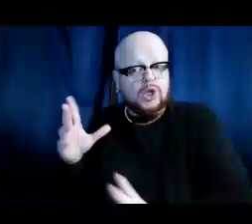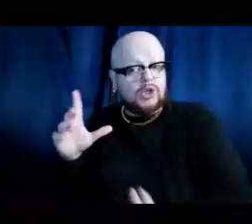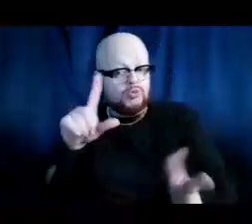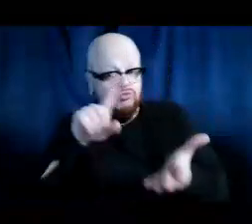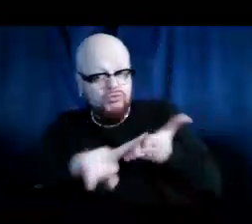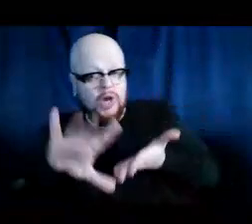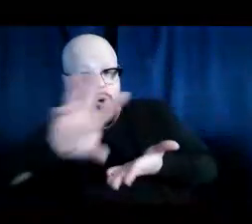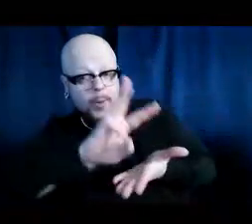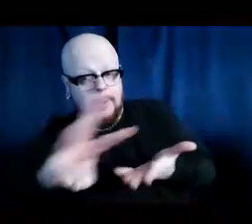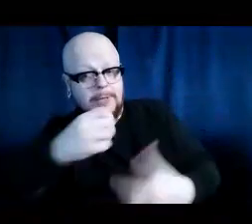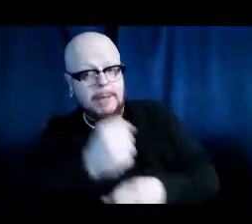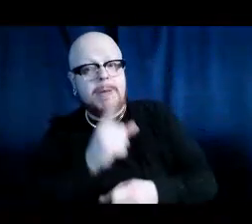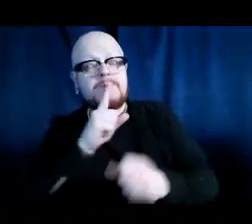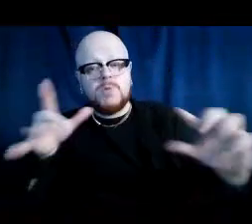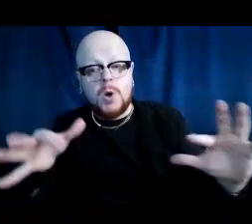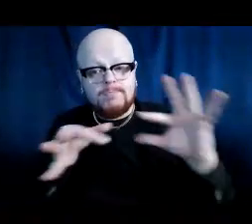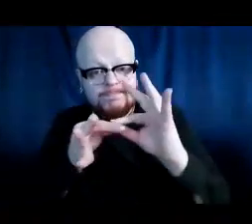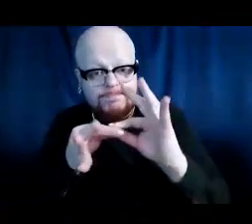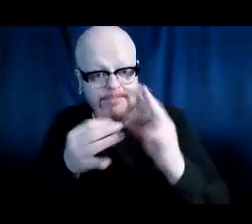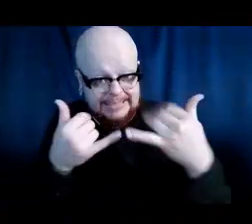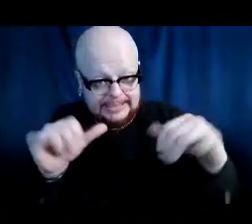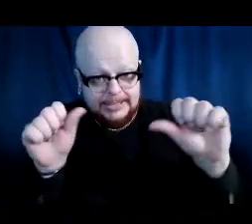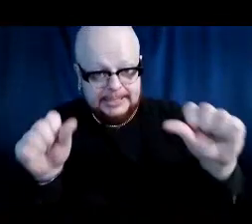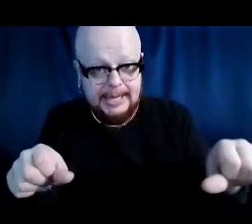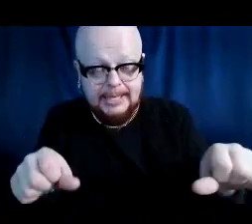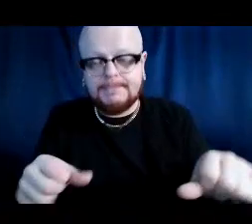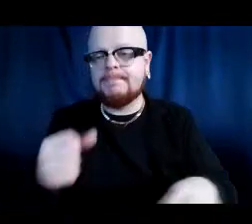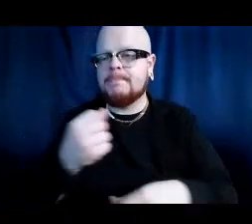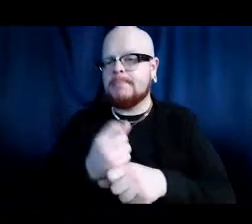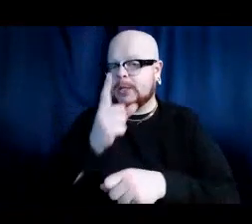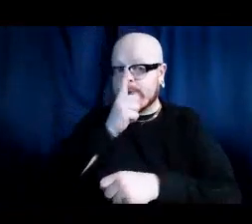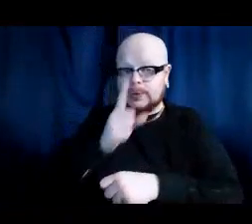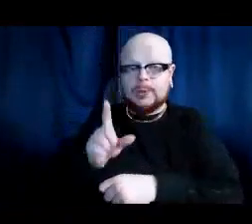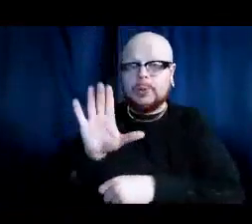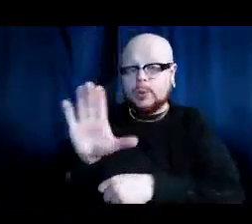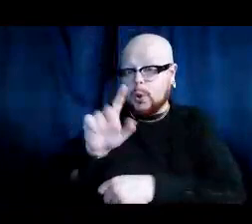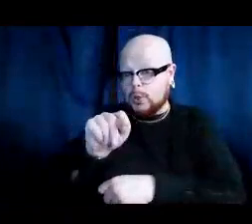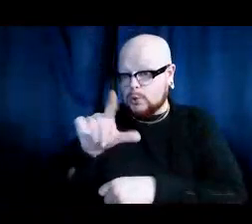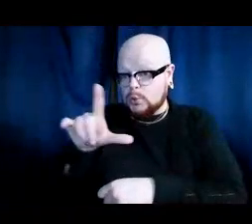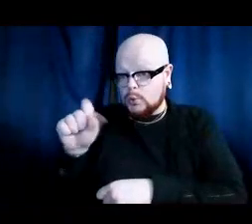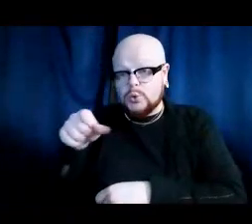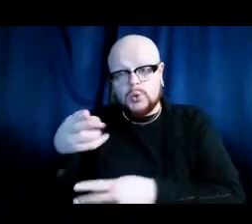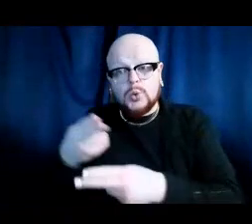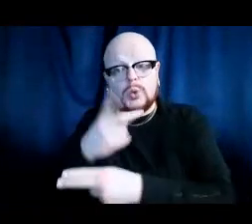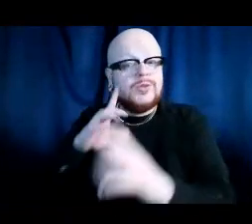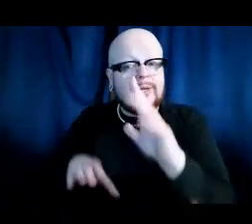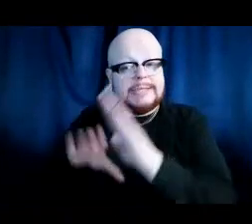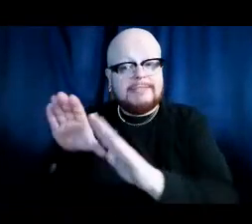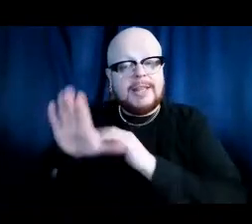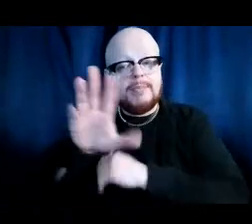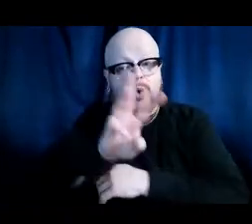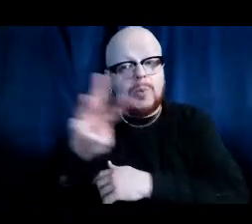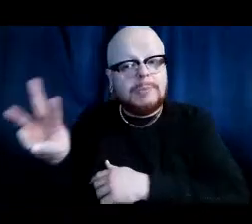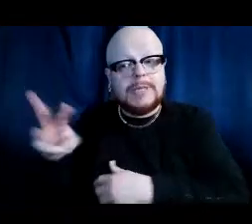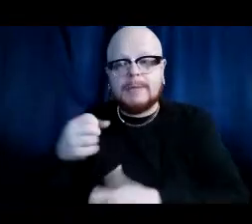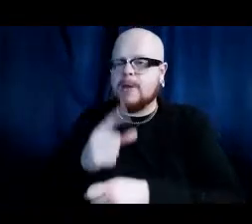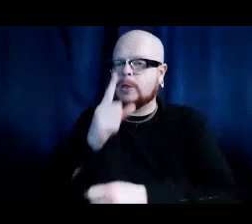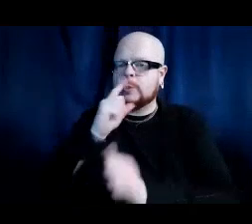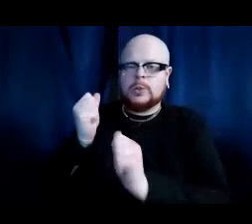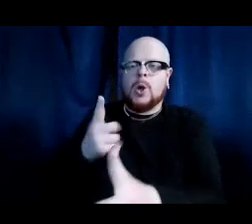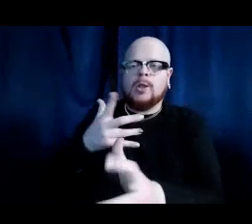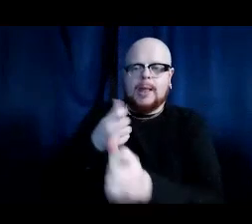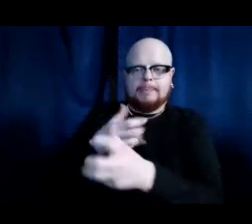use to build and maintain your website up to date. Thanks for that insight, Shelly. So now that we have a